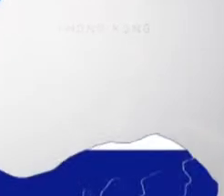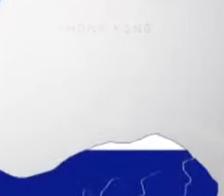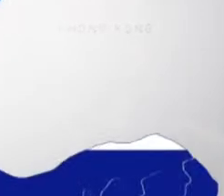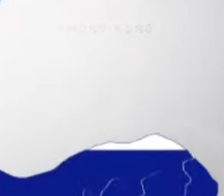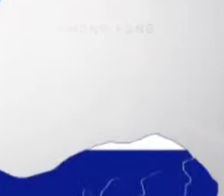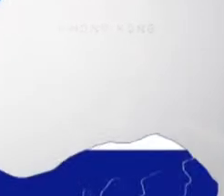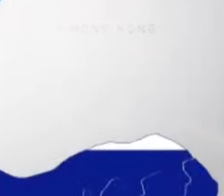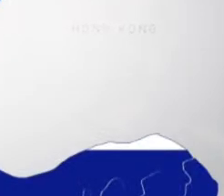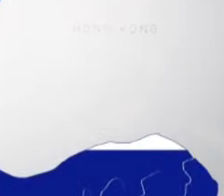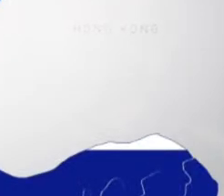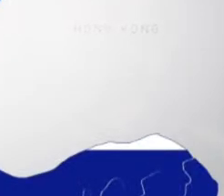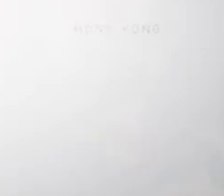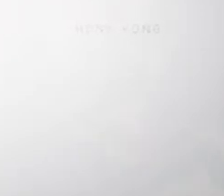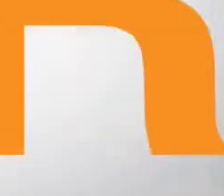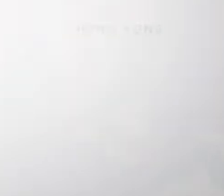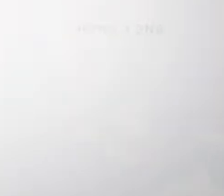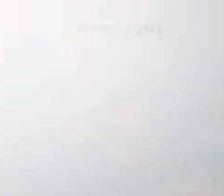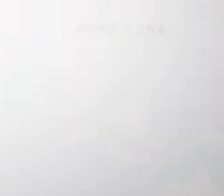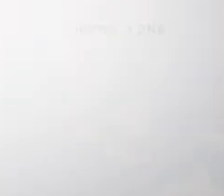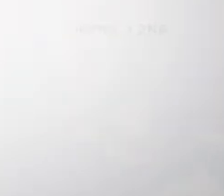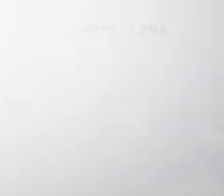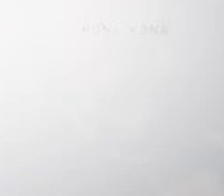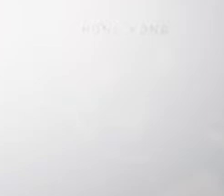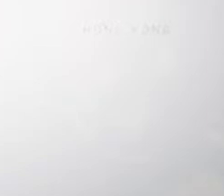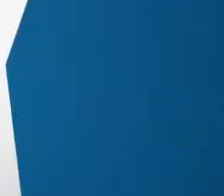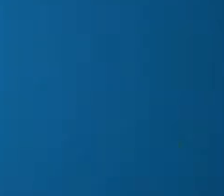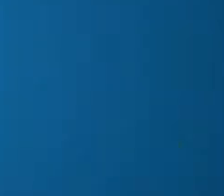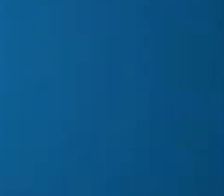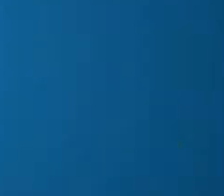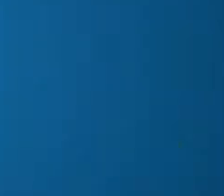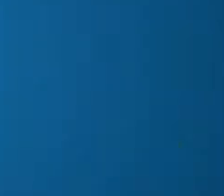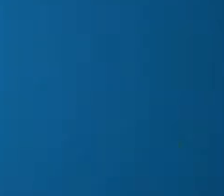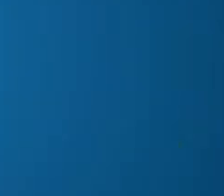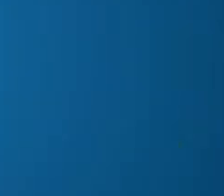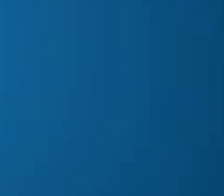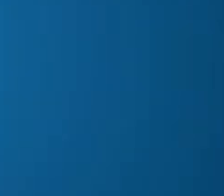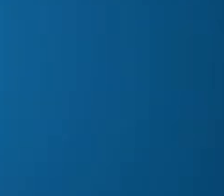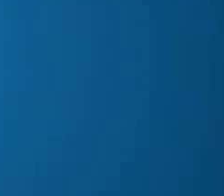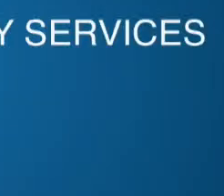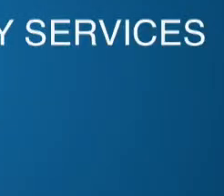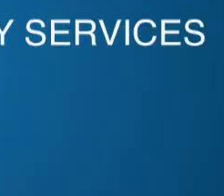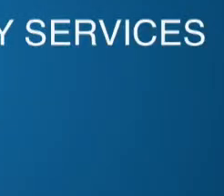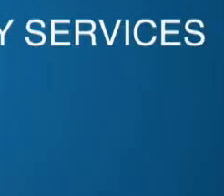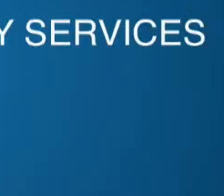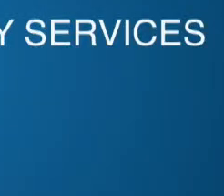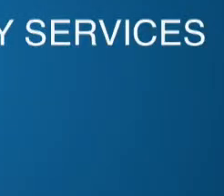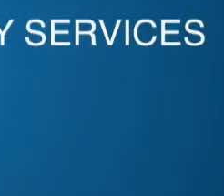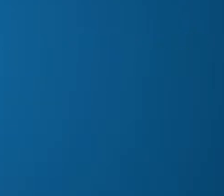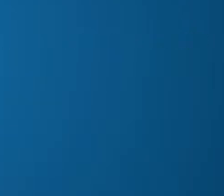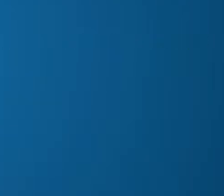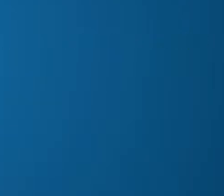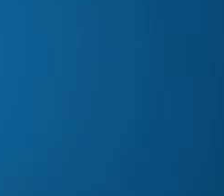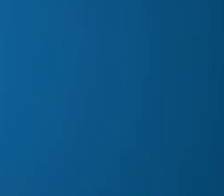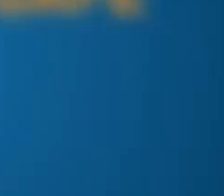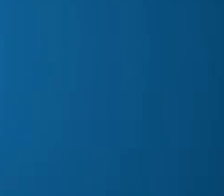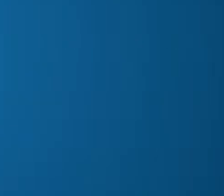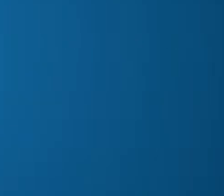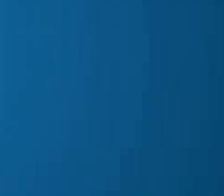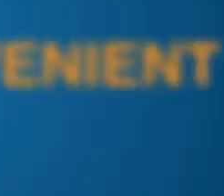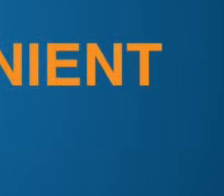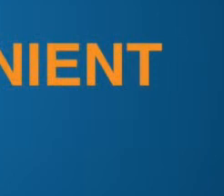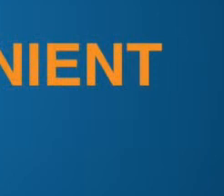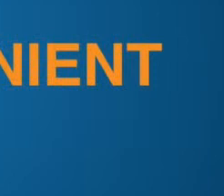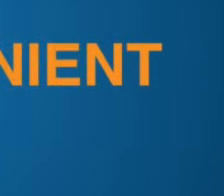QMoney agent across the country to receive your payment for free, or use the money immediately to buy credit, QPower, and other QMoney services. It's fast,